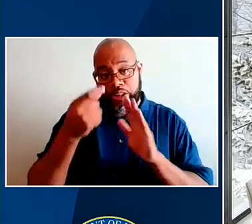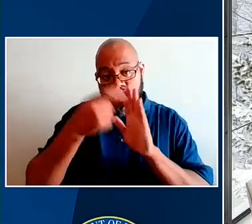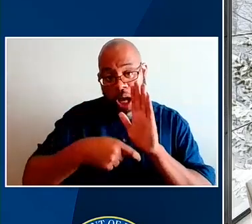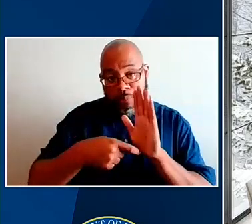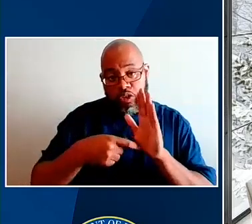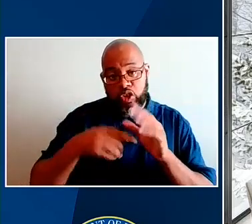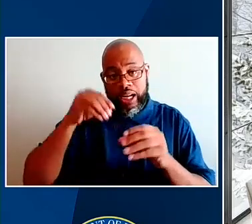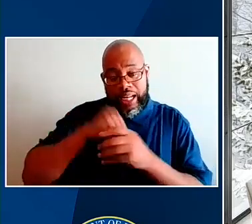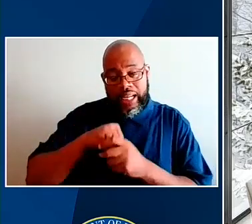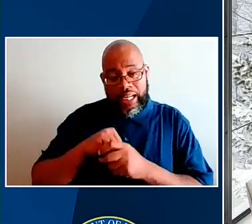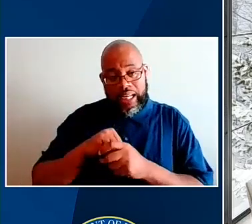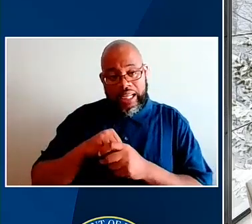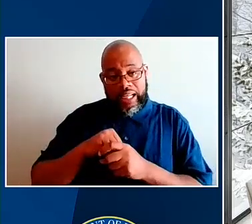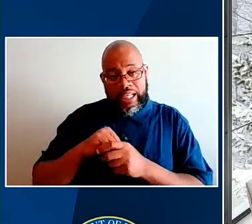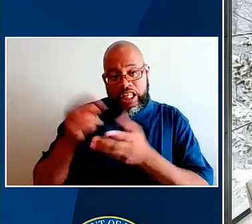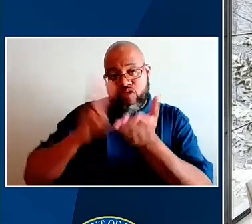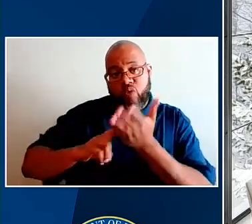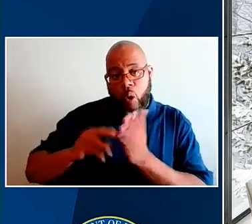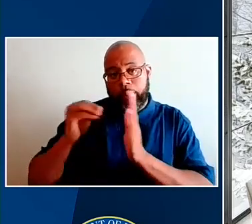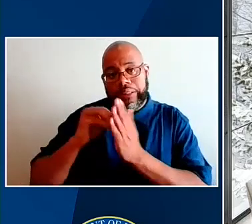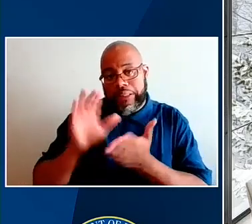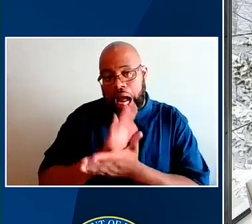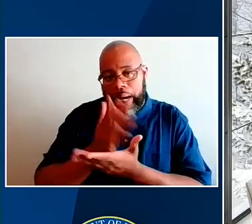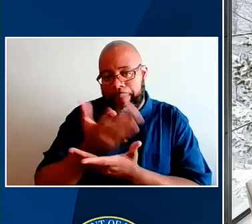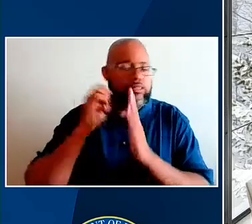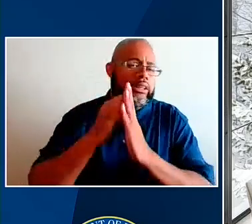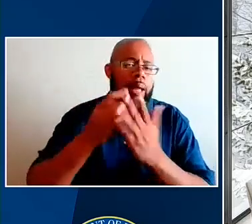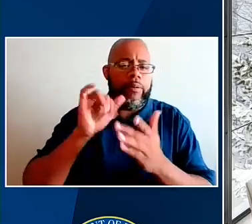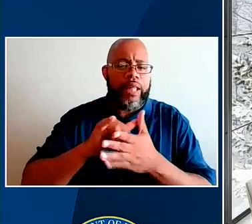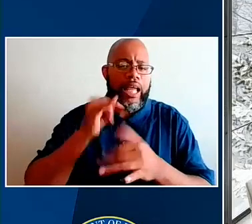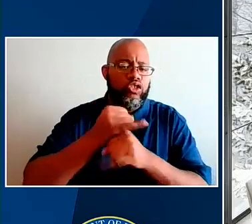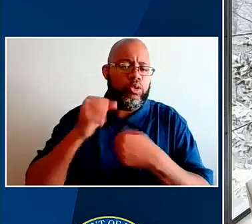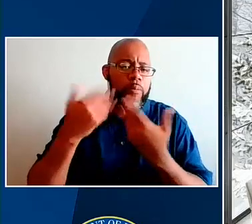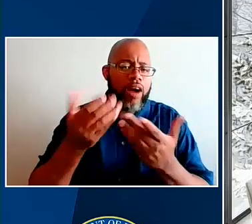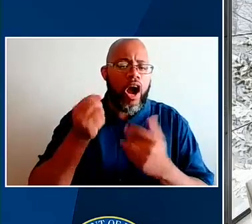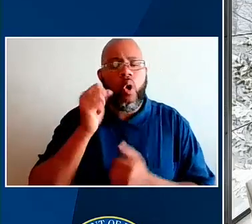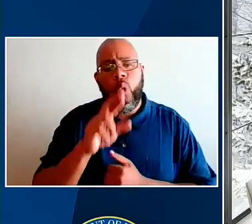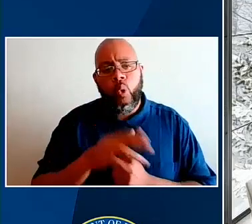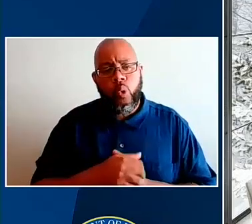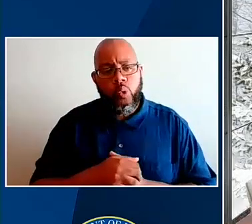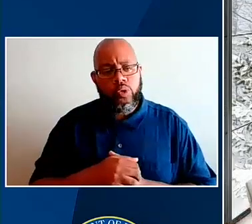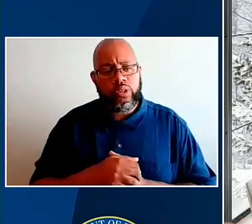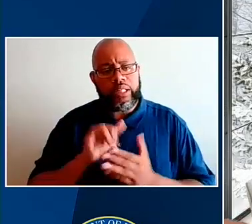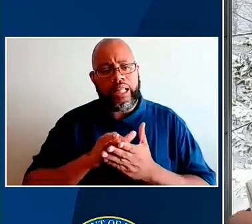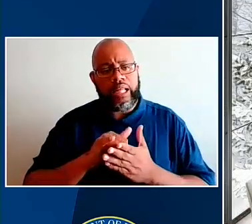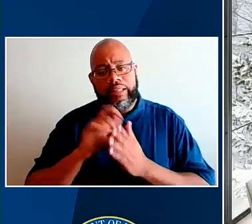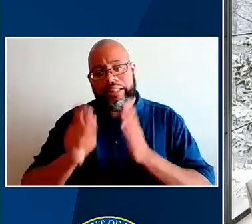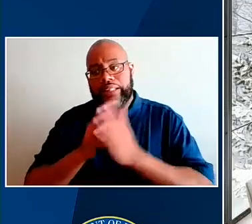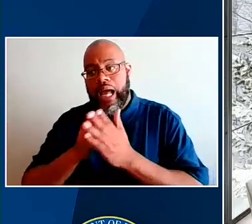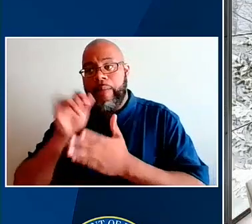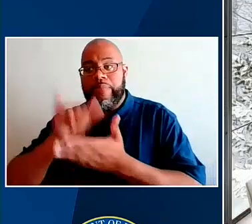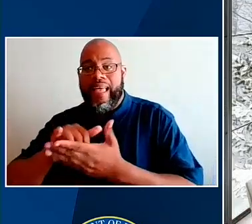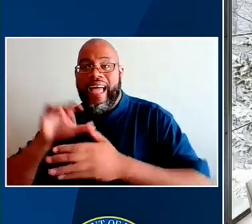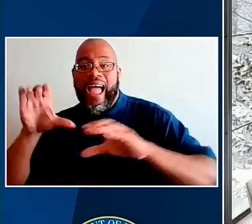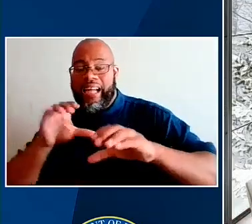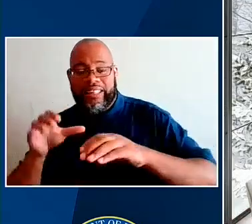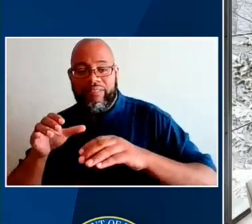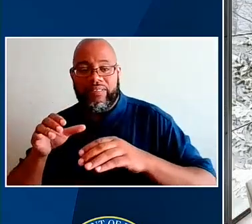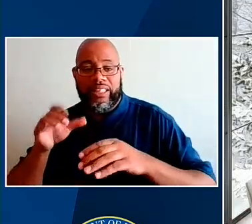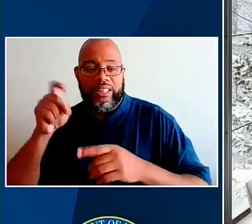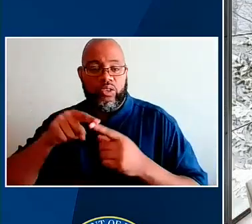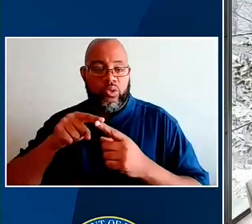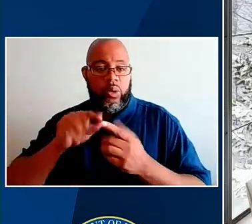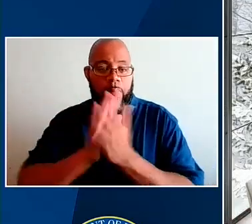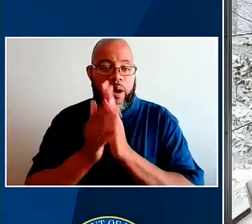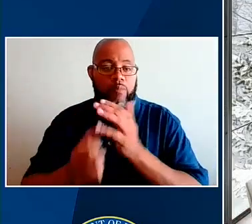within like the enrollment document that institutions provide? Or is it at the time in which the activity needs to become a